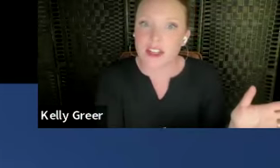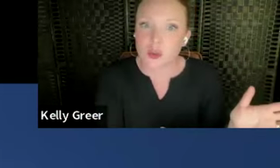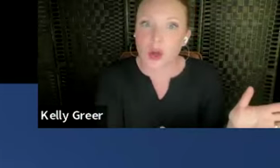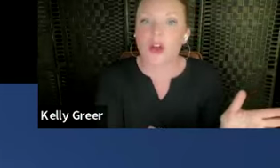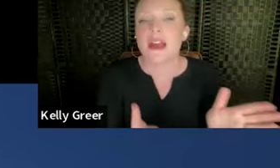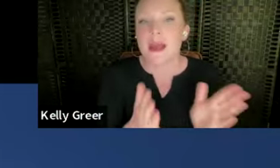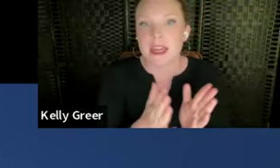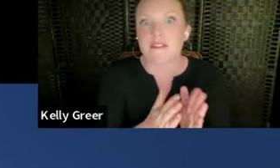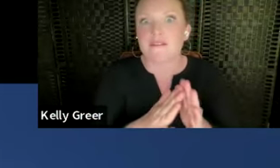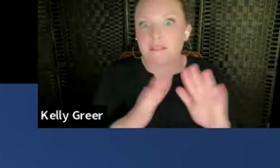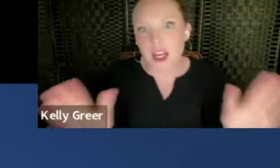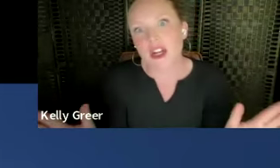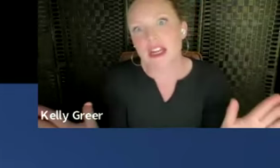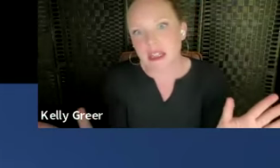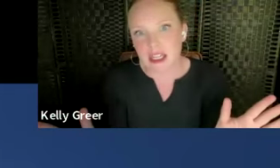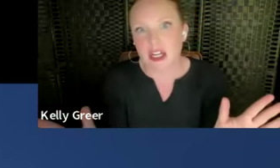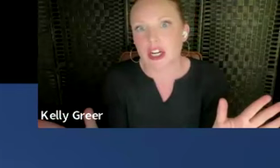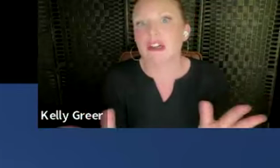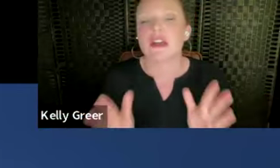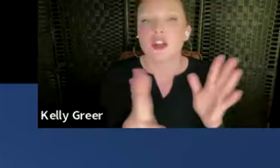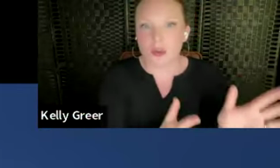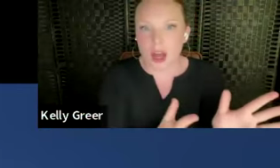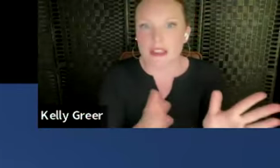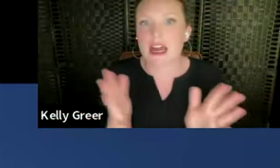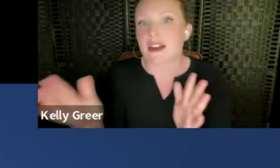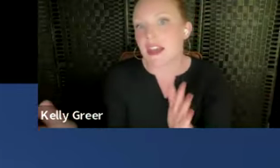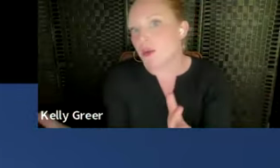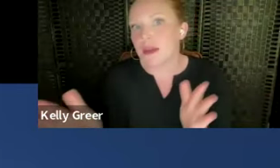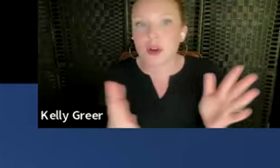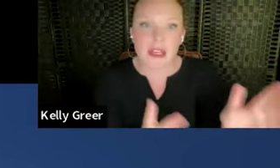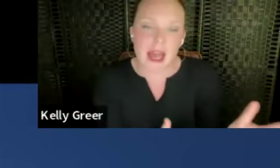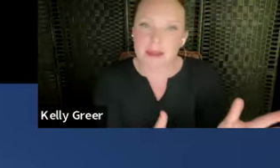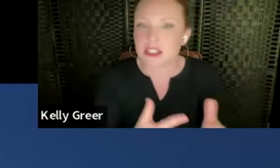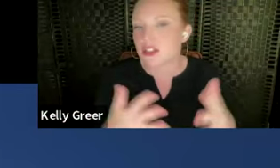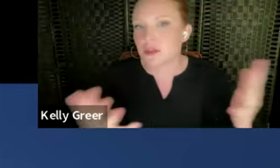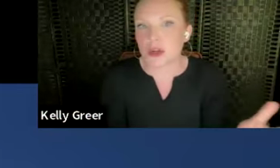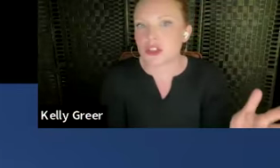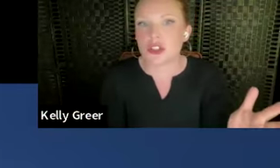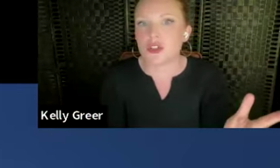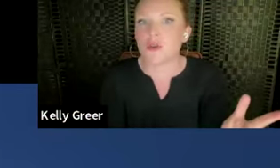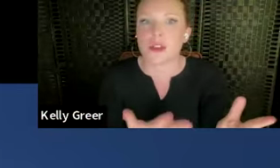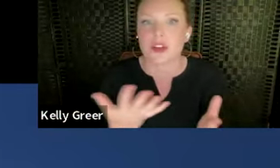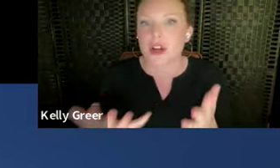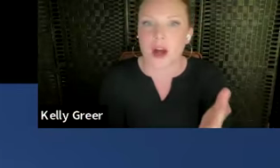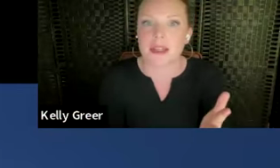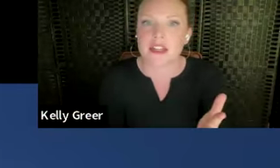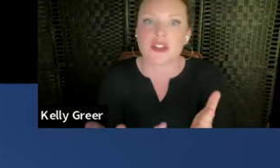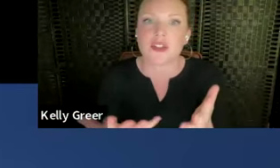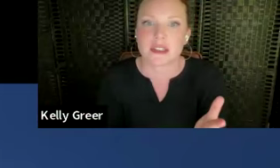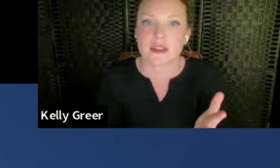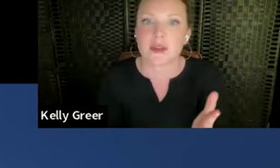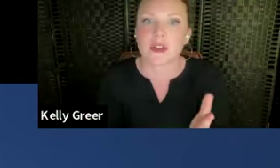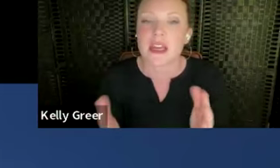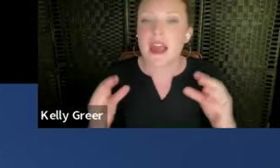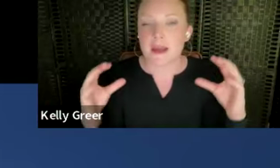this individual and make it very clear who to contact. They would be more than happy to support you with your